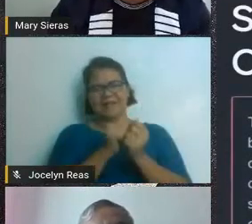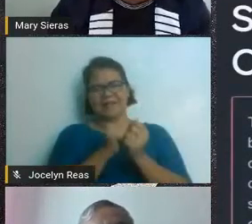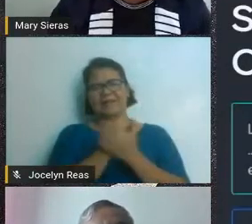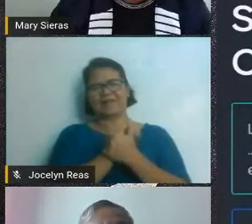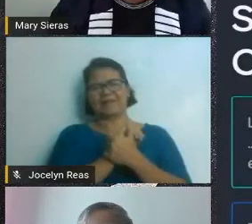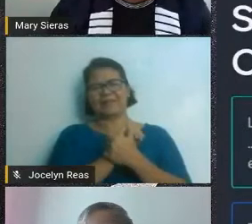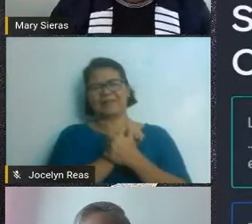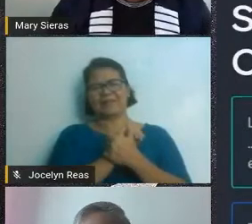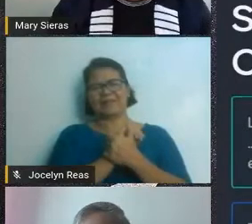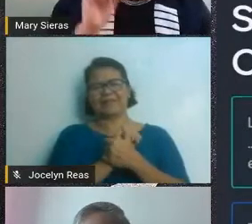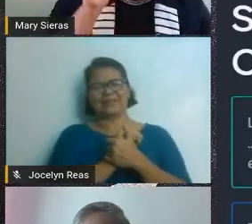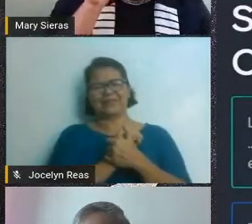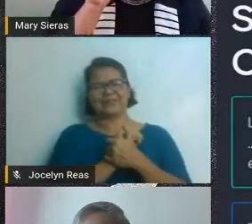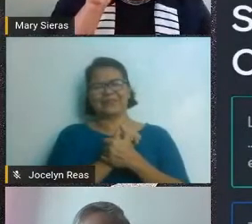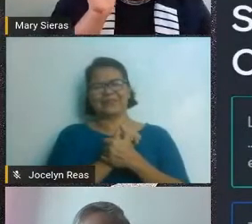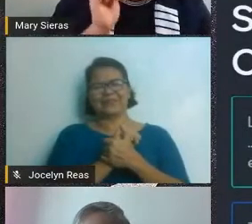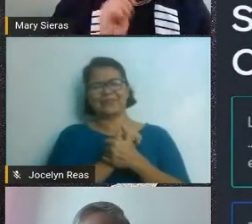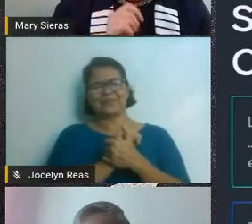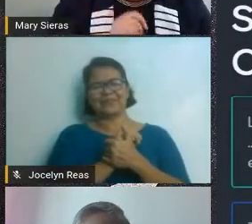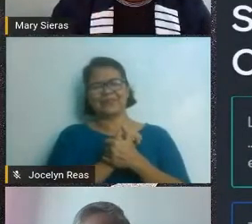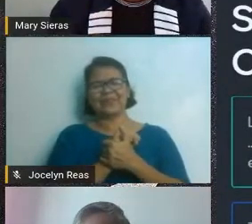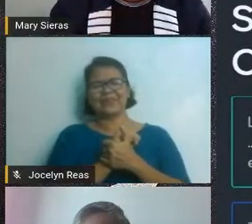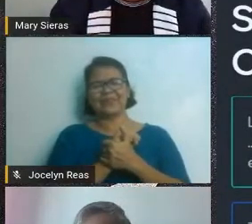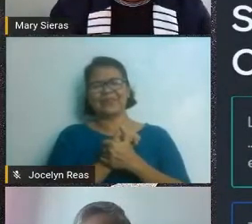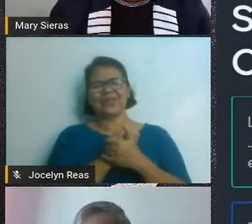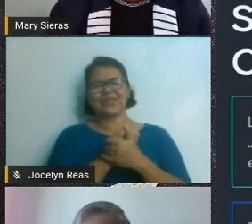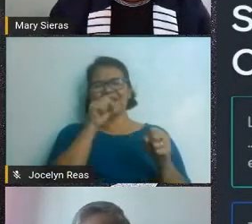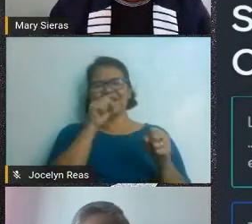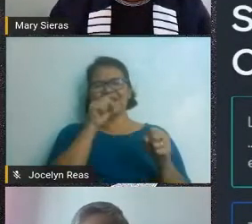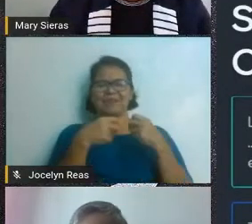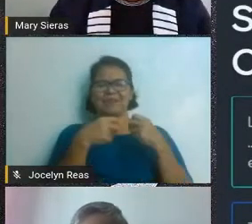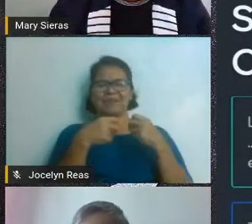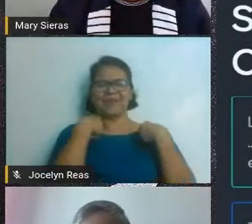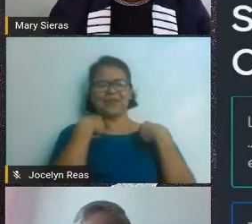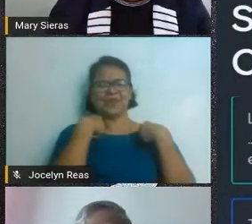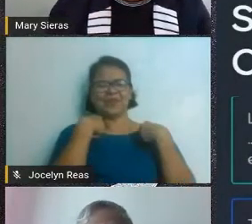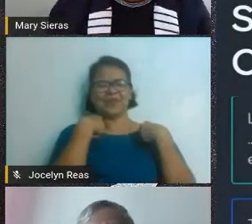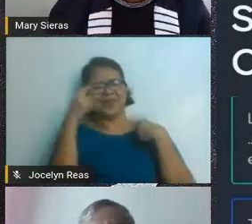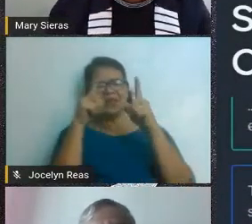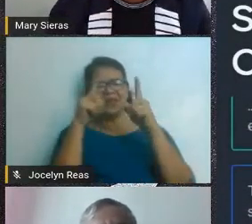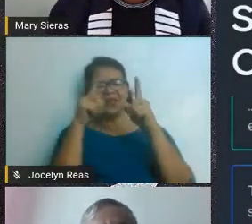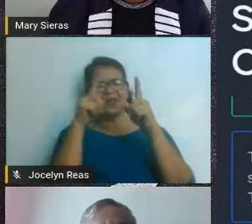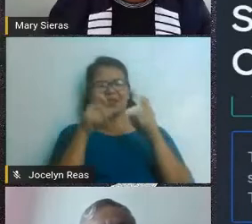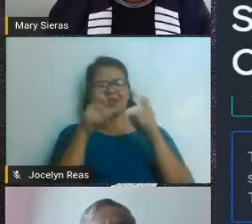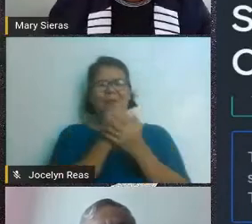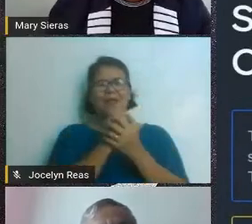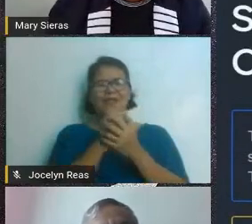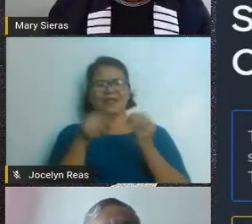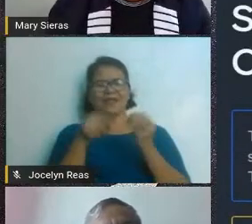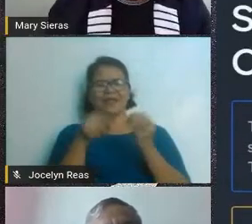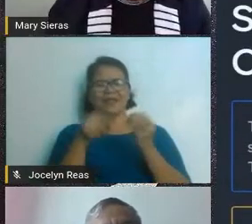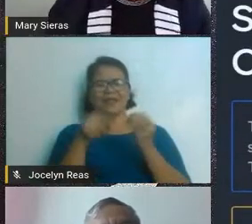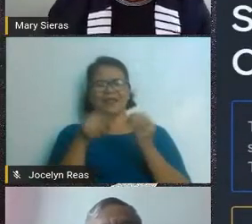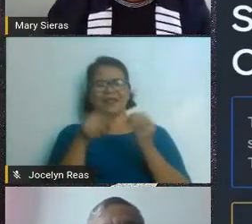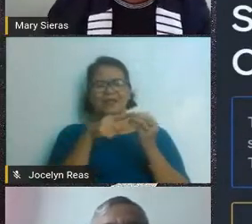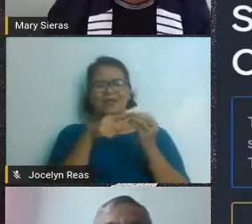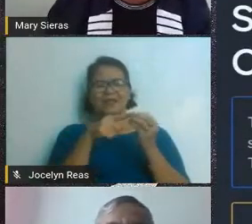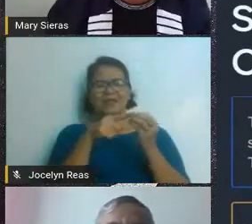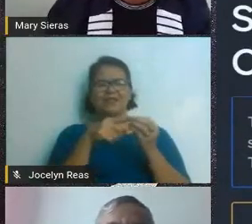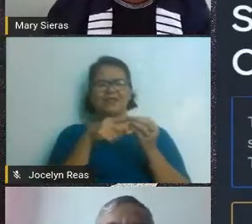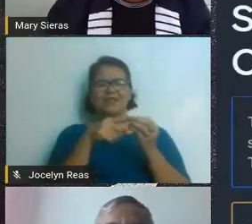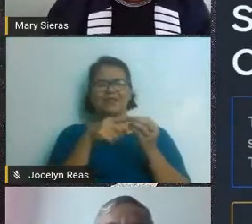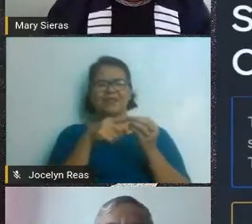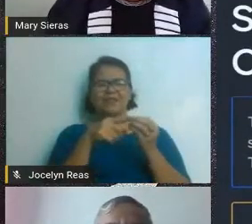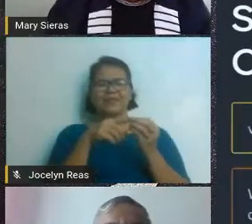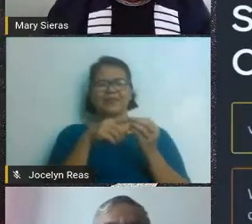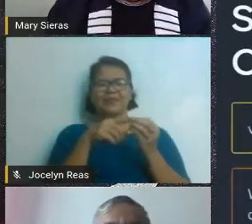Okay po. So we have another question po. So this is about naman learning modality on homeschooling. So si Teacher